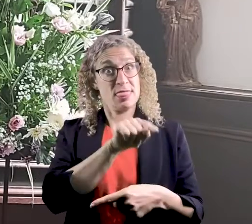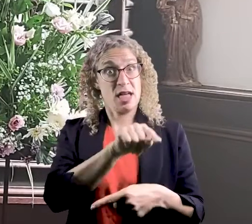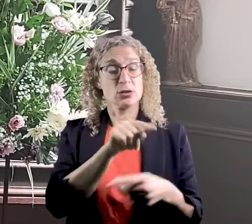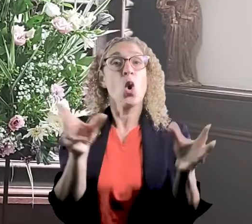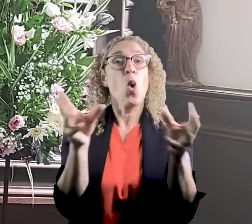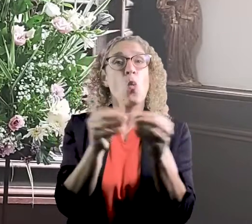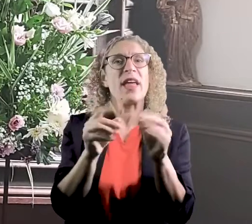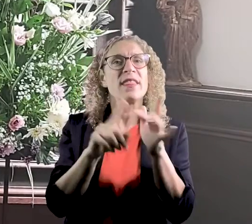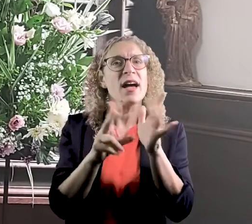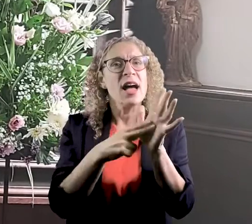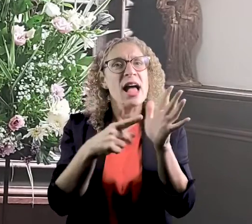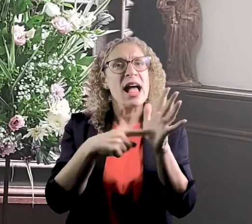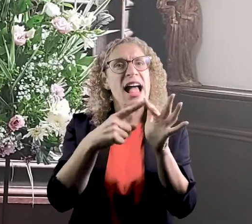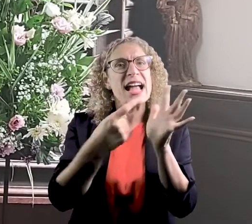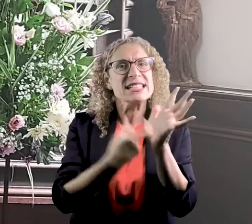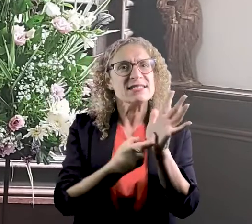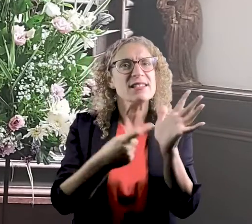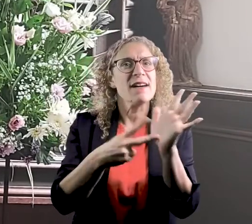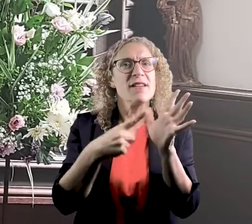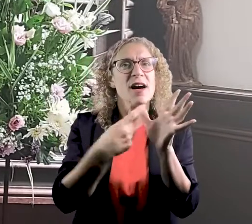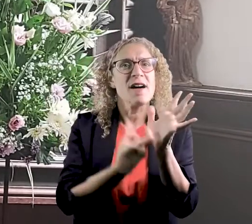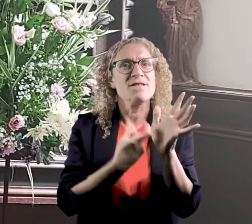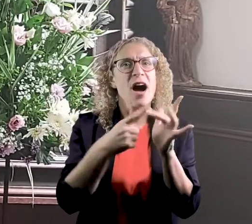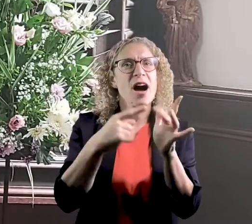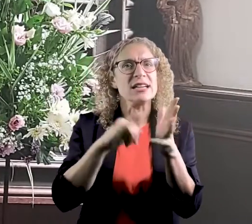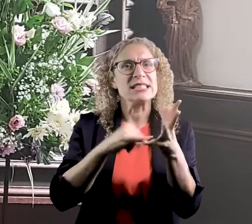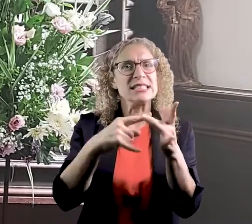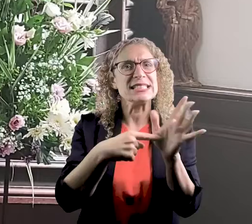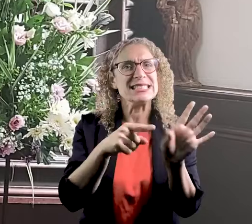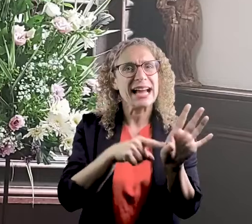the InterVarsity Christian Fellowship.